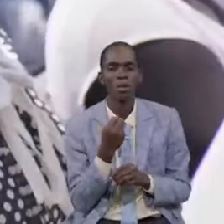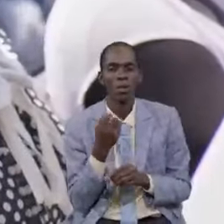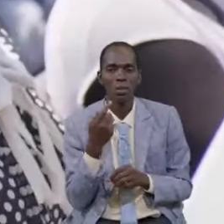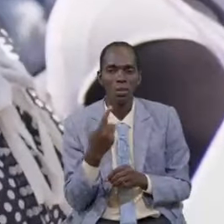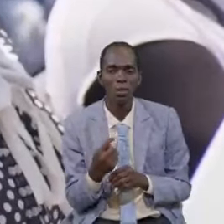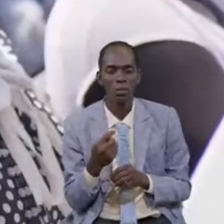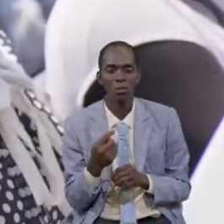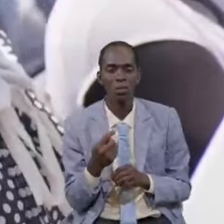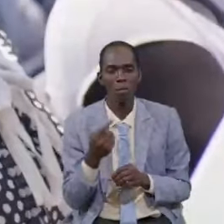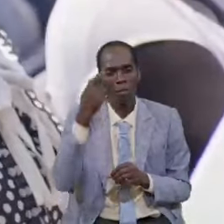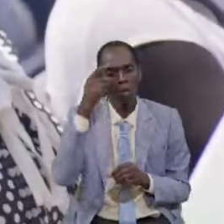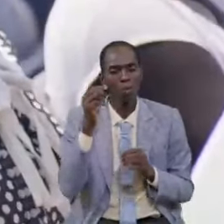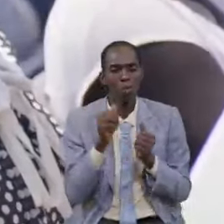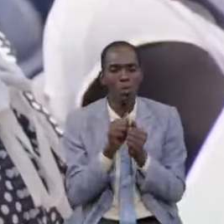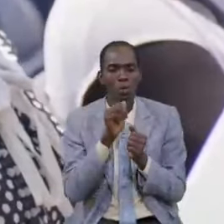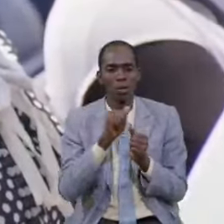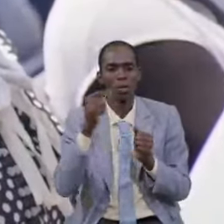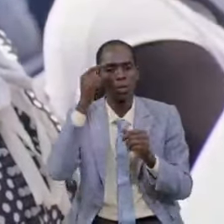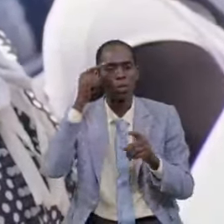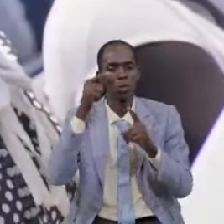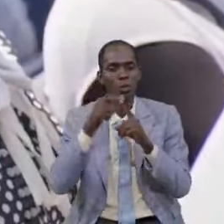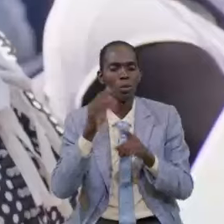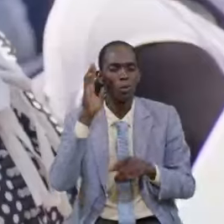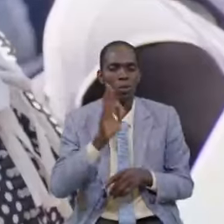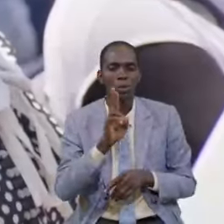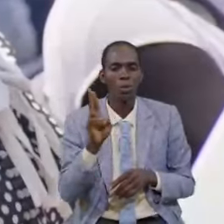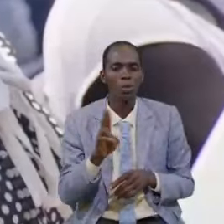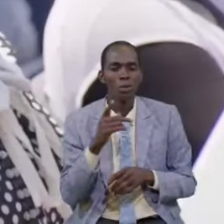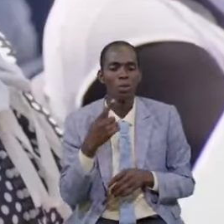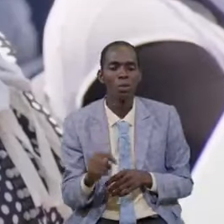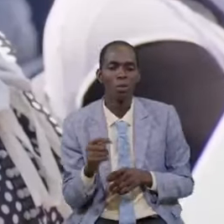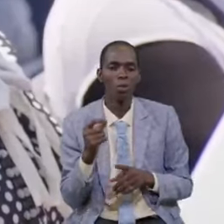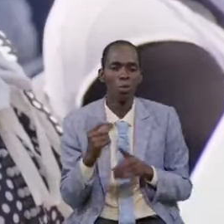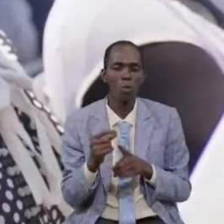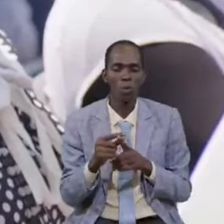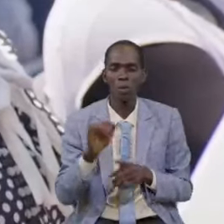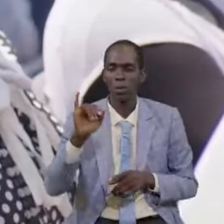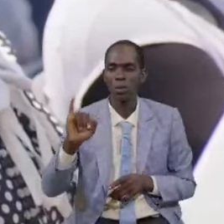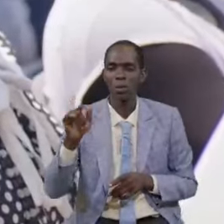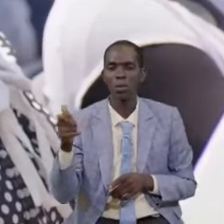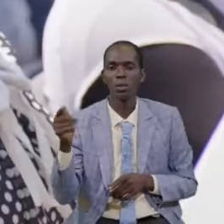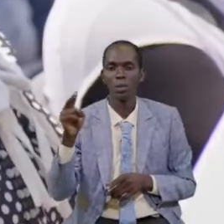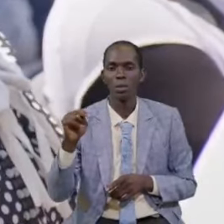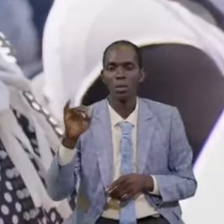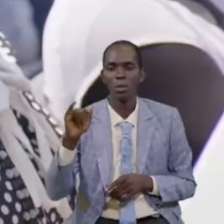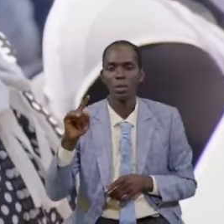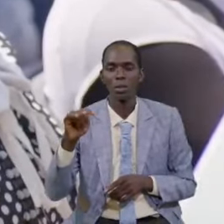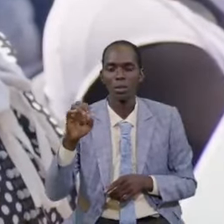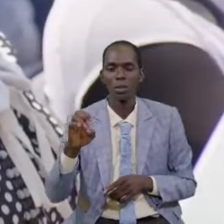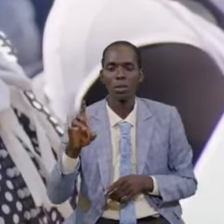to use the word ignited again, because it's when we're ignited, we can win. I,